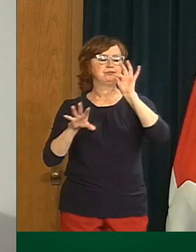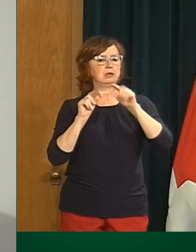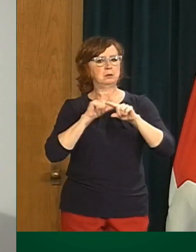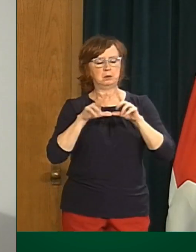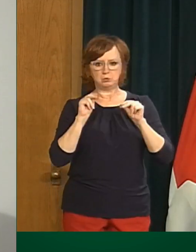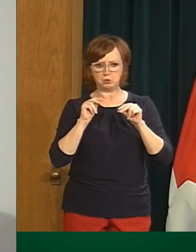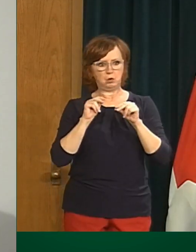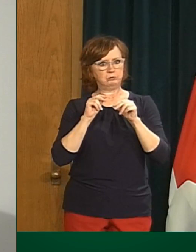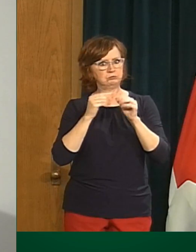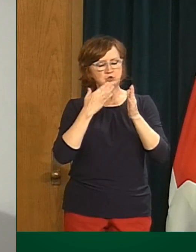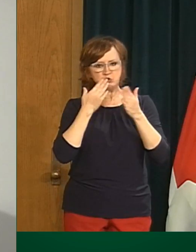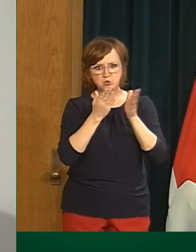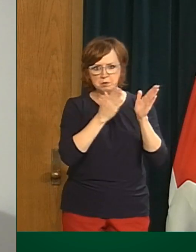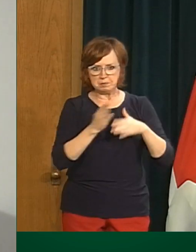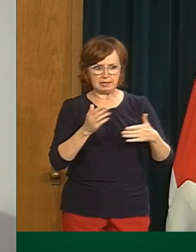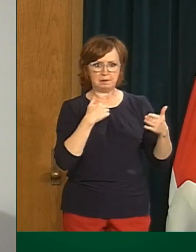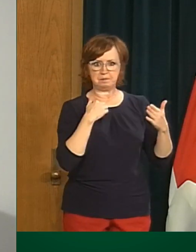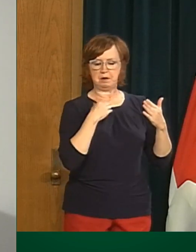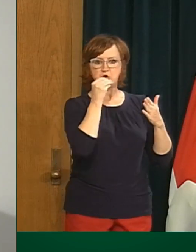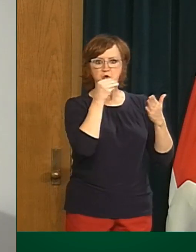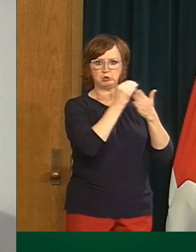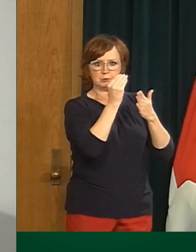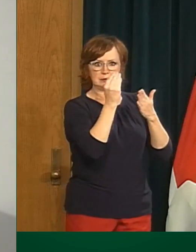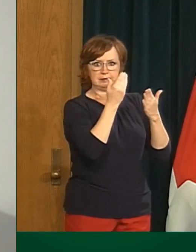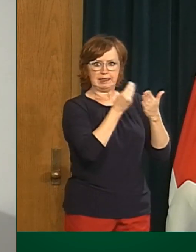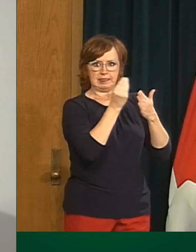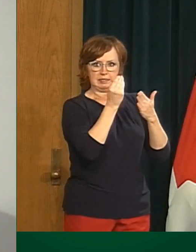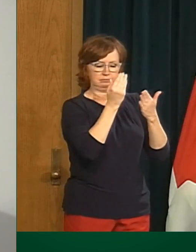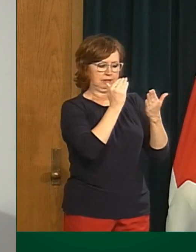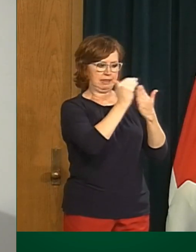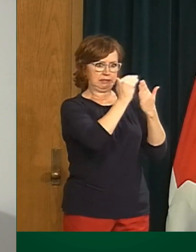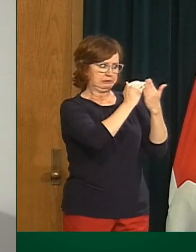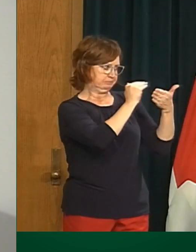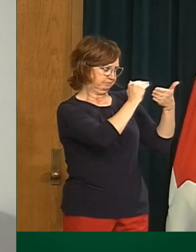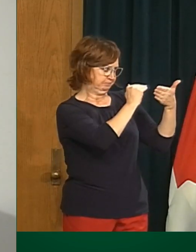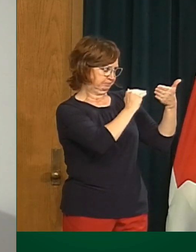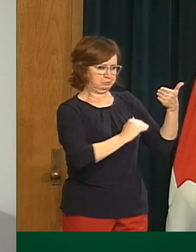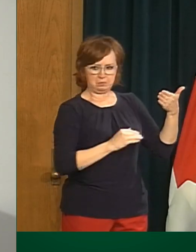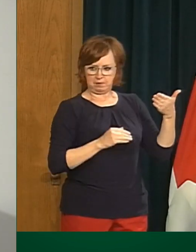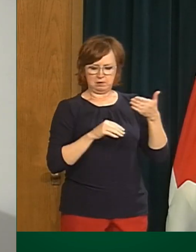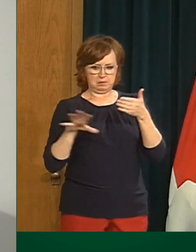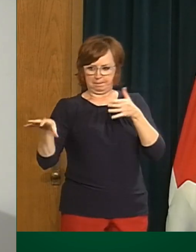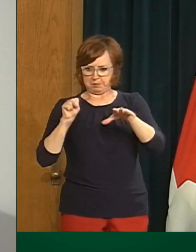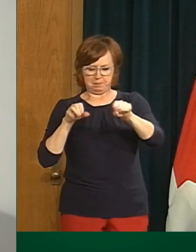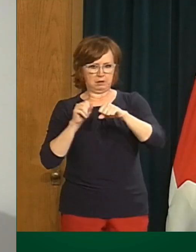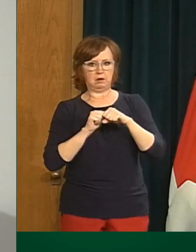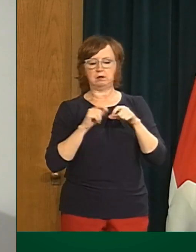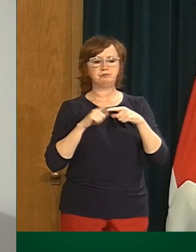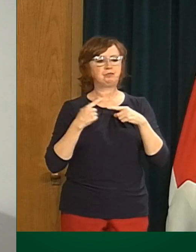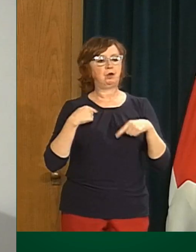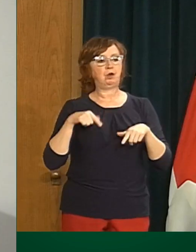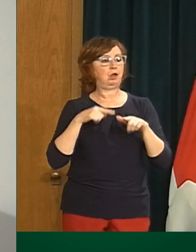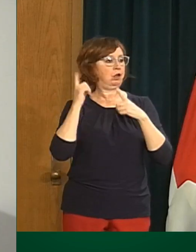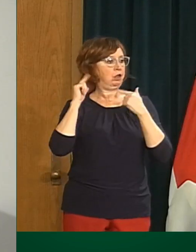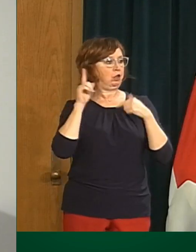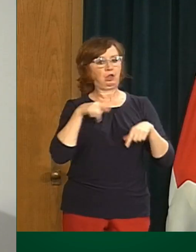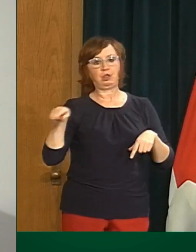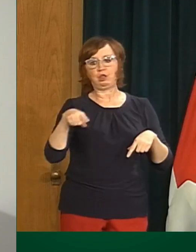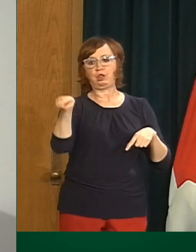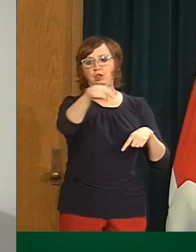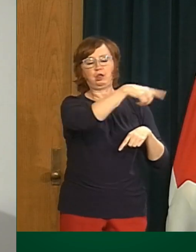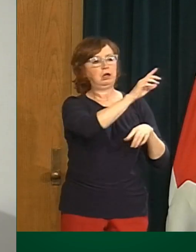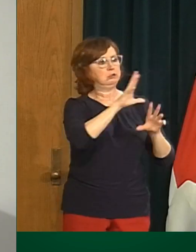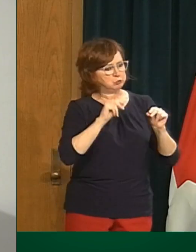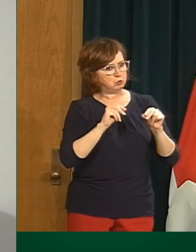list and choosing what you need and coming back. In the future, as other services or retail services open, again, follow the